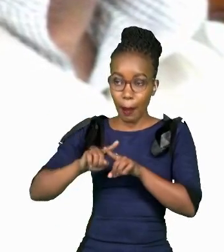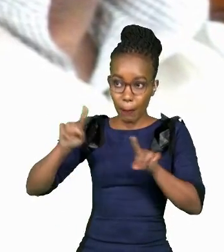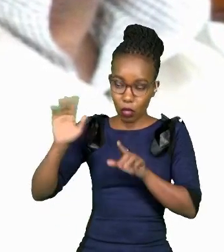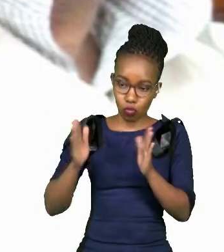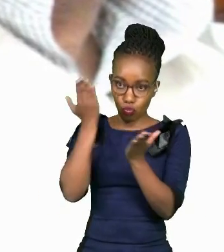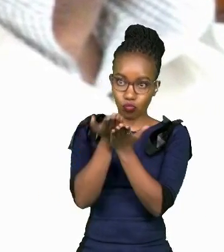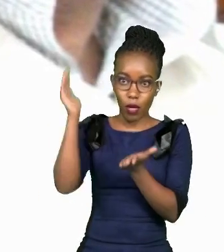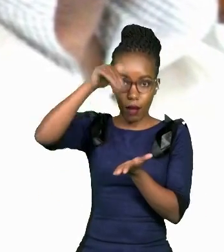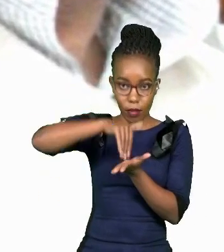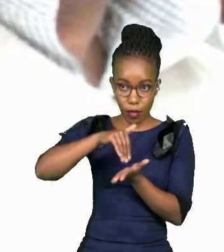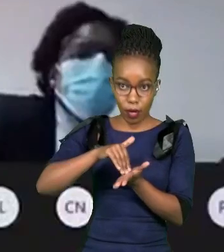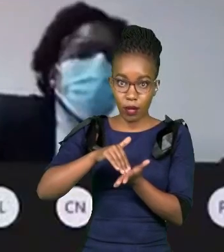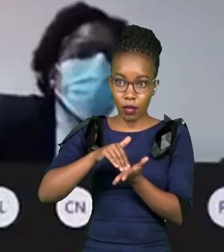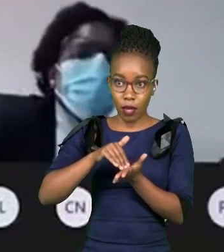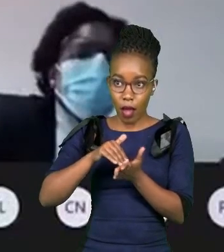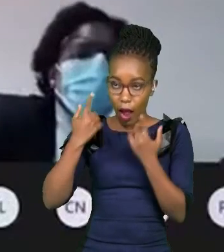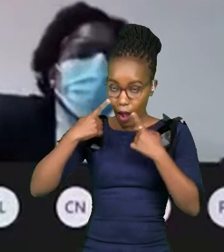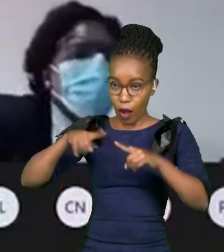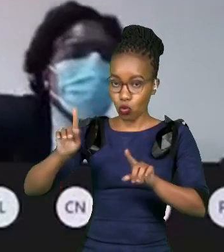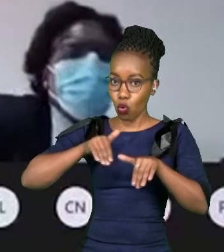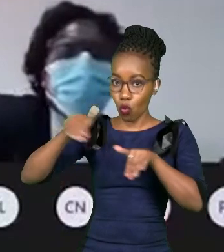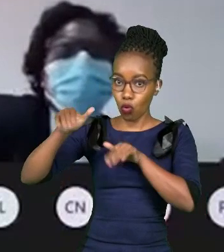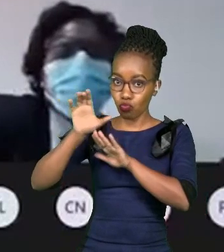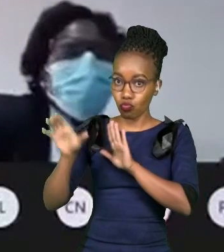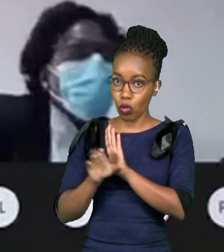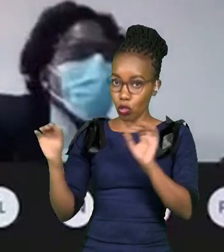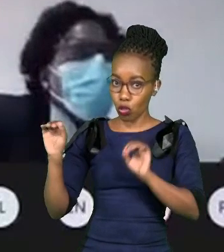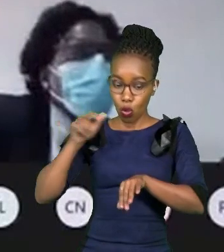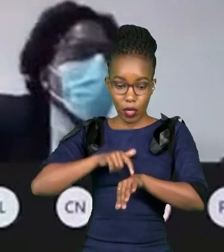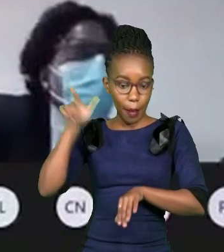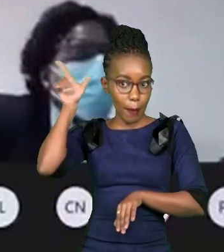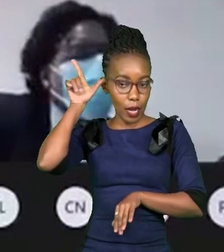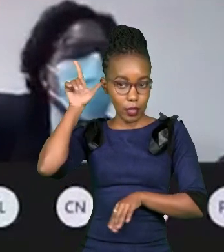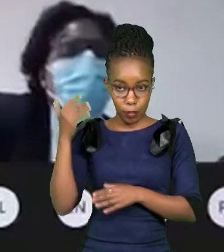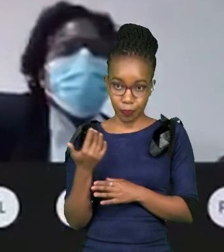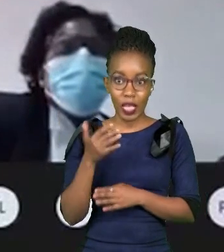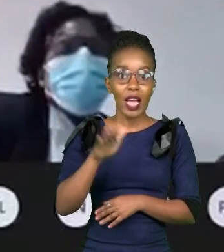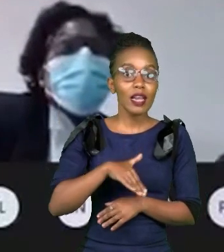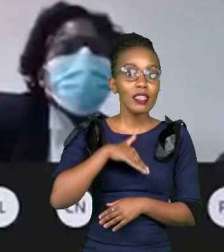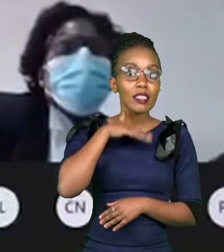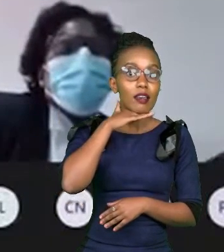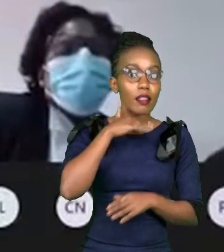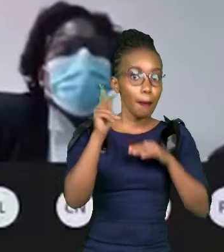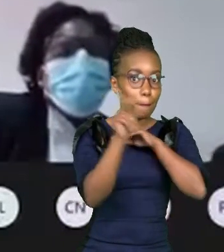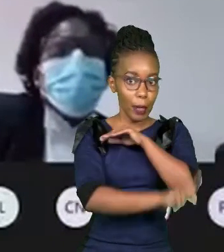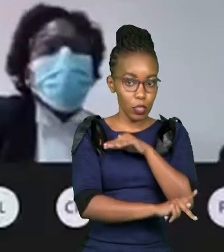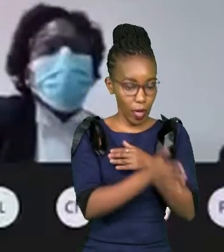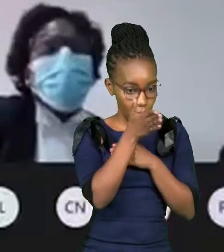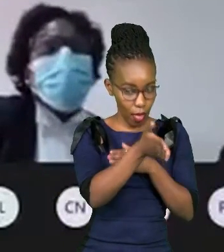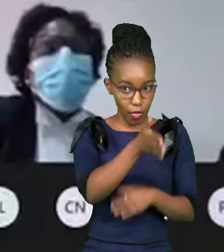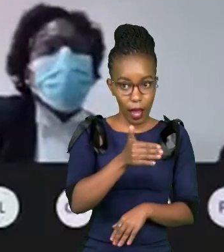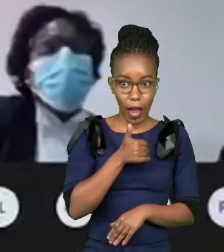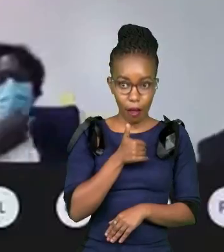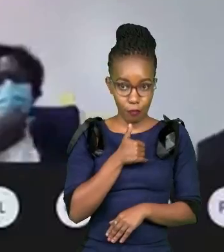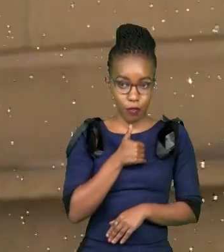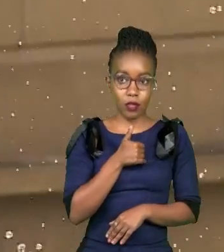as unconstitutional. Koome, during the hearing, said death sentence judgments still stand on the most